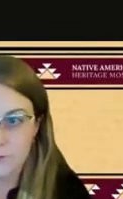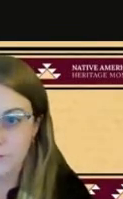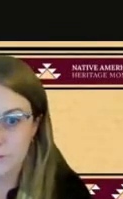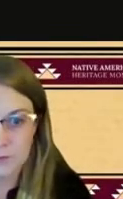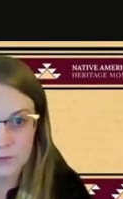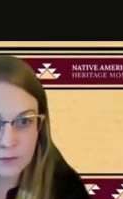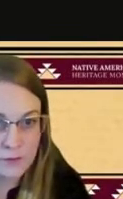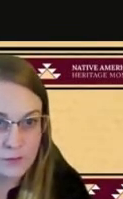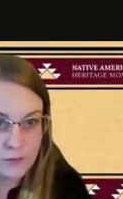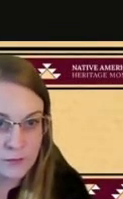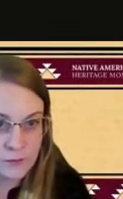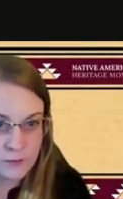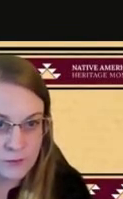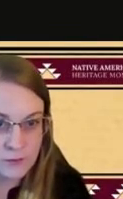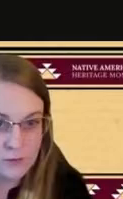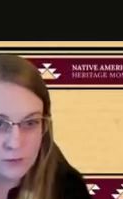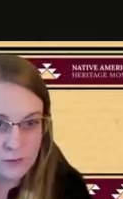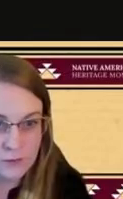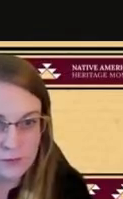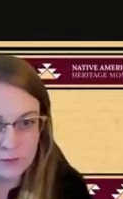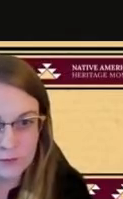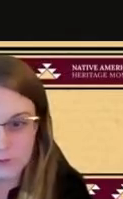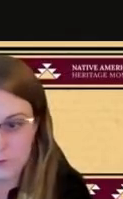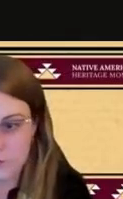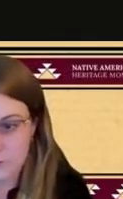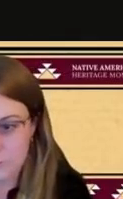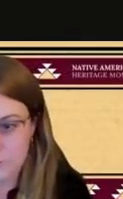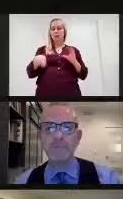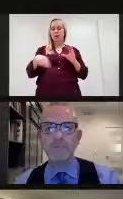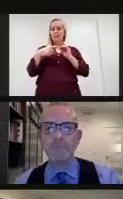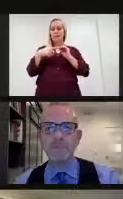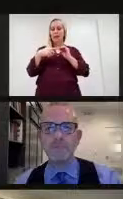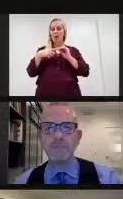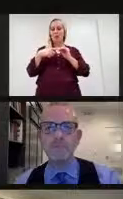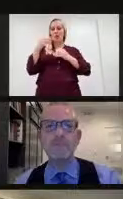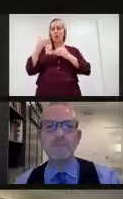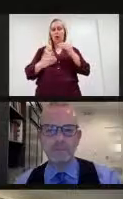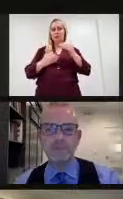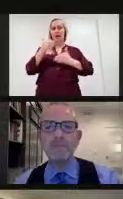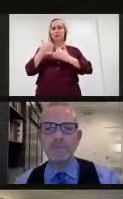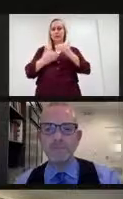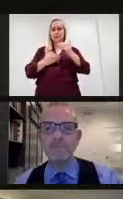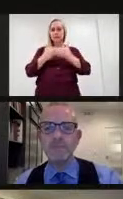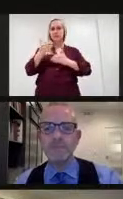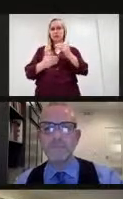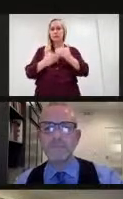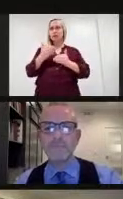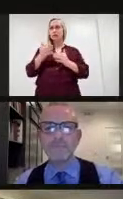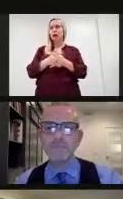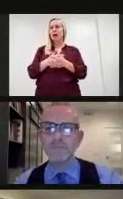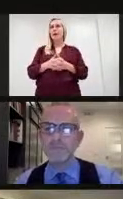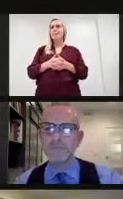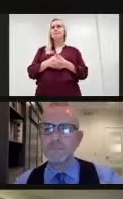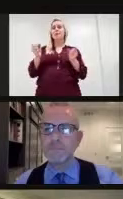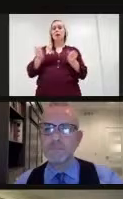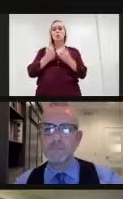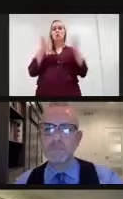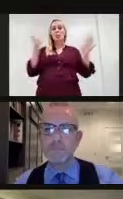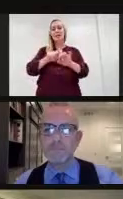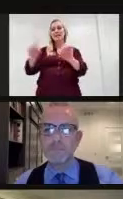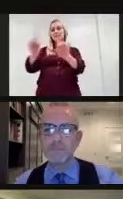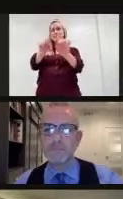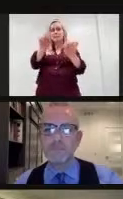Okay. So the question is about the process. Now, there are so many different